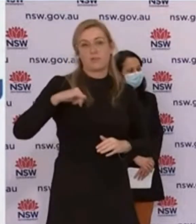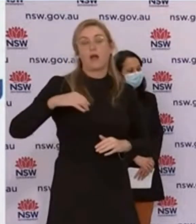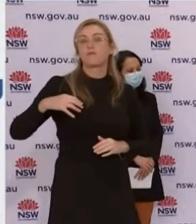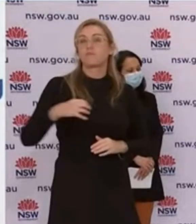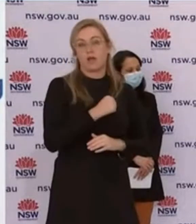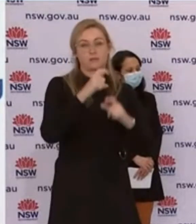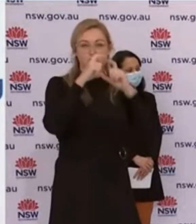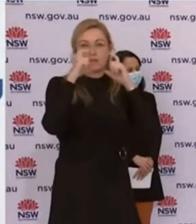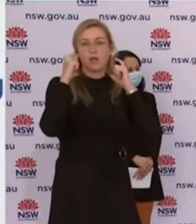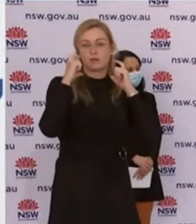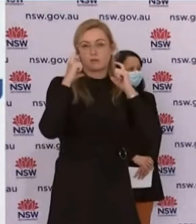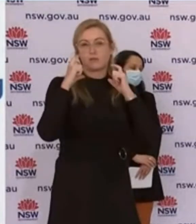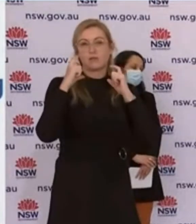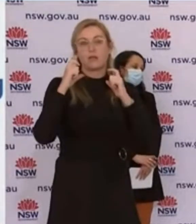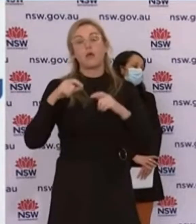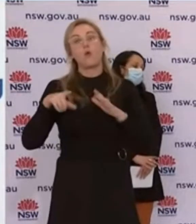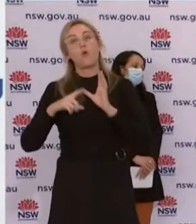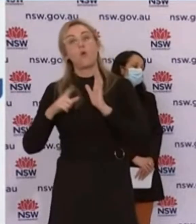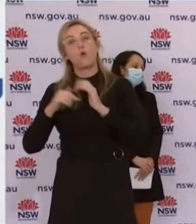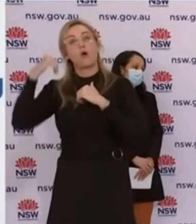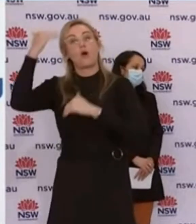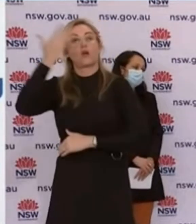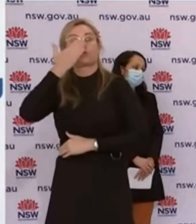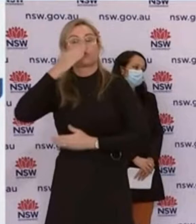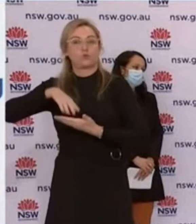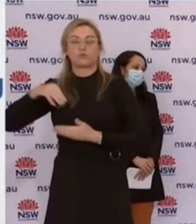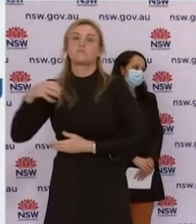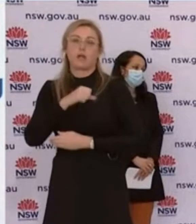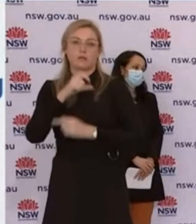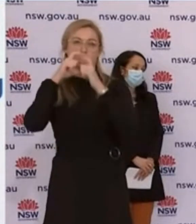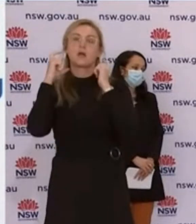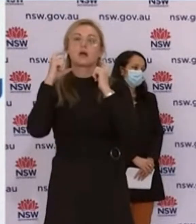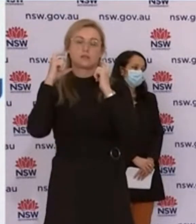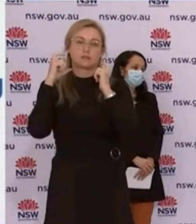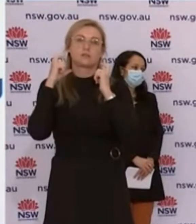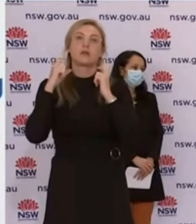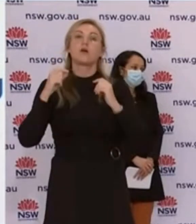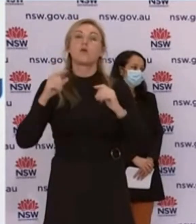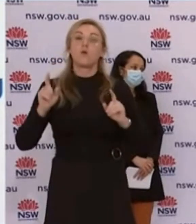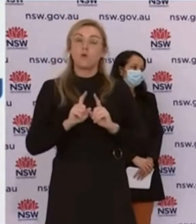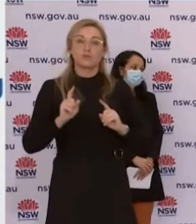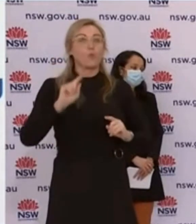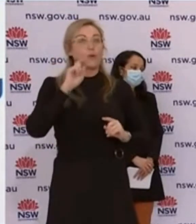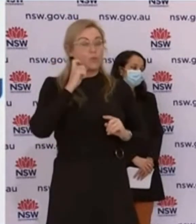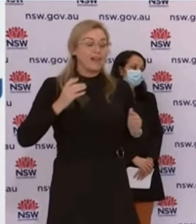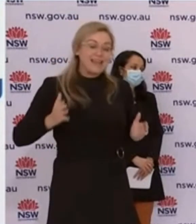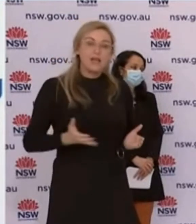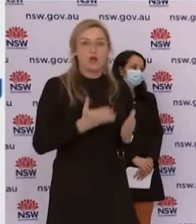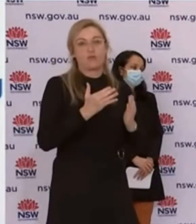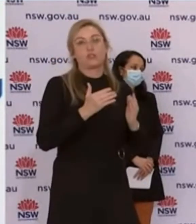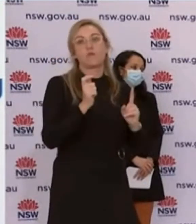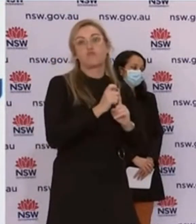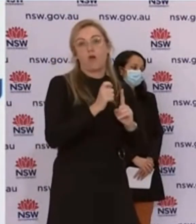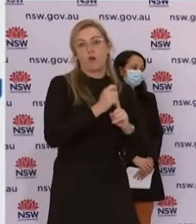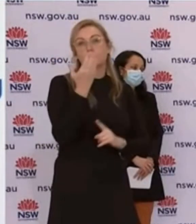our school sites, mandatory mask wearing for all of our high school students. And for the first time, we will also strongly encourage our primary school